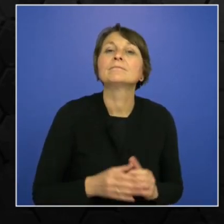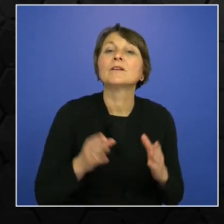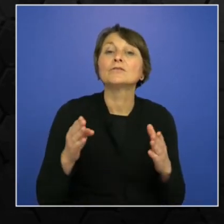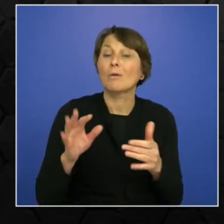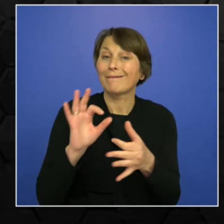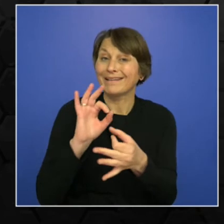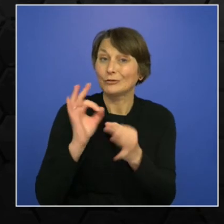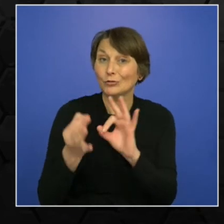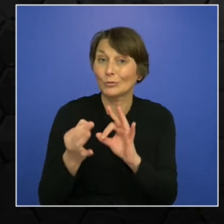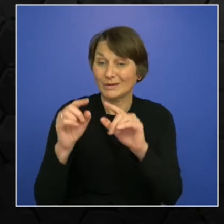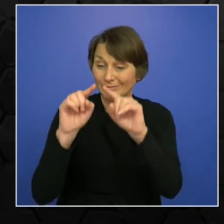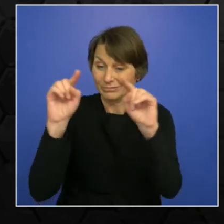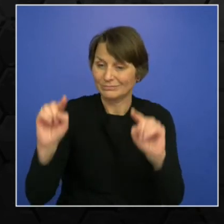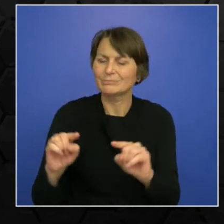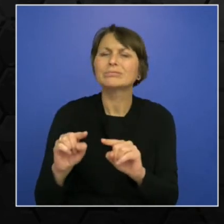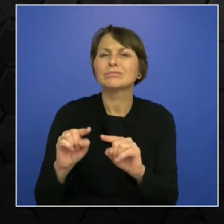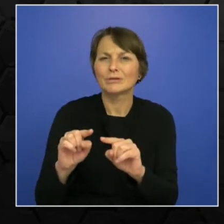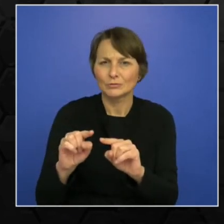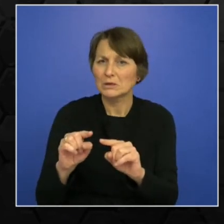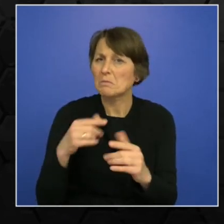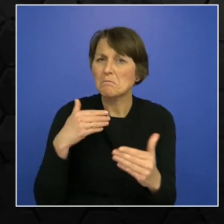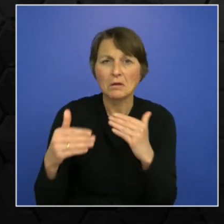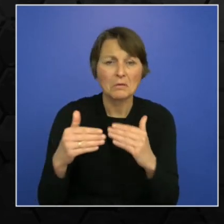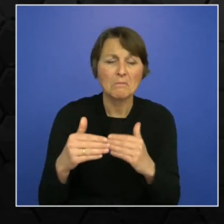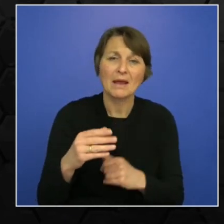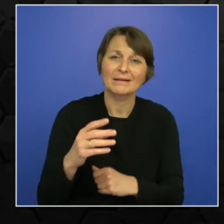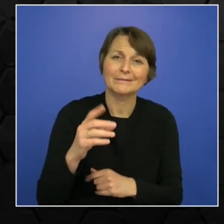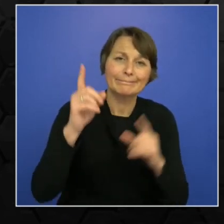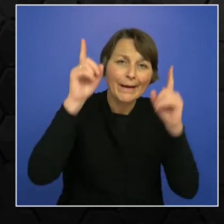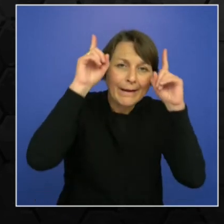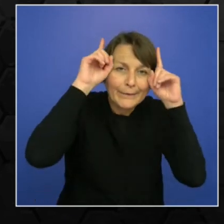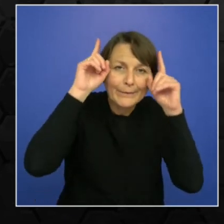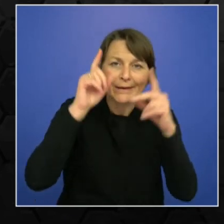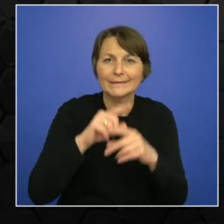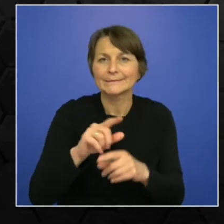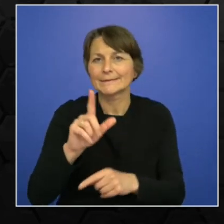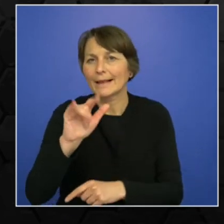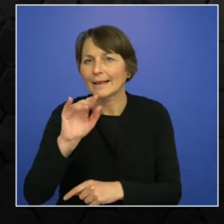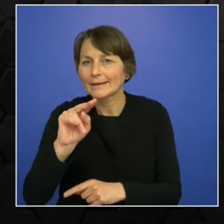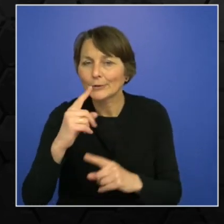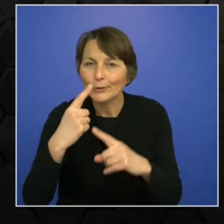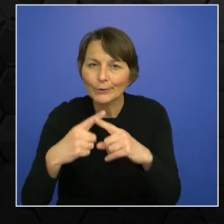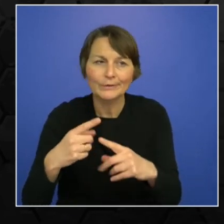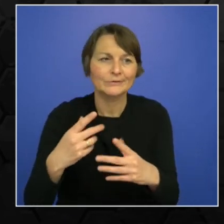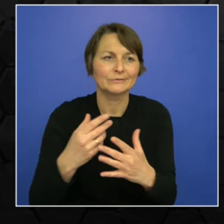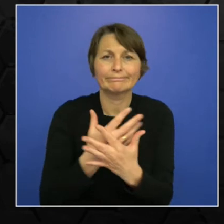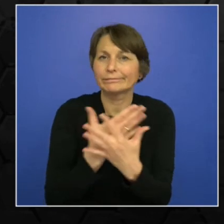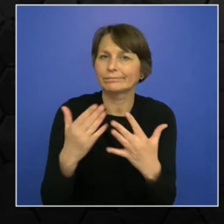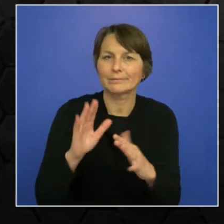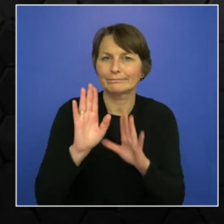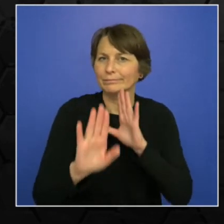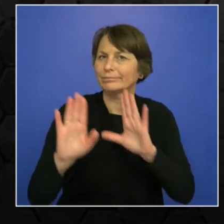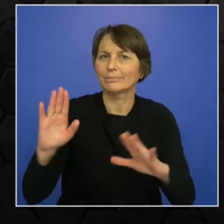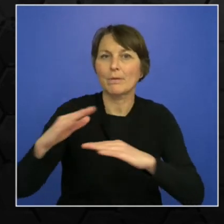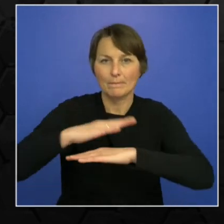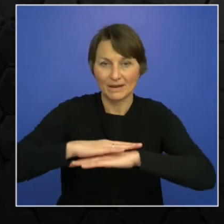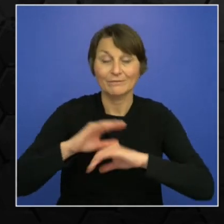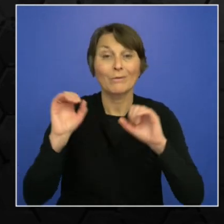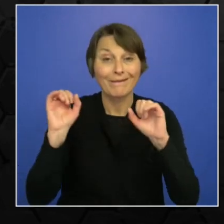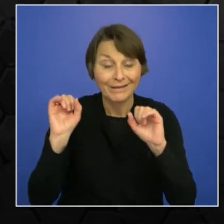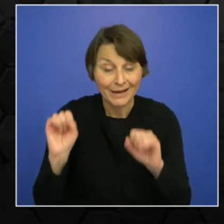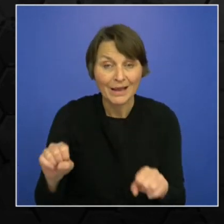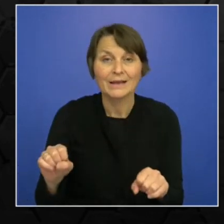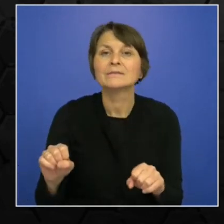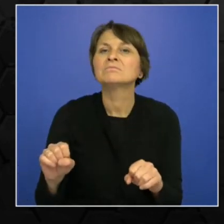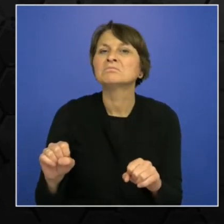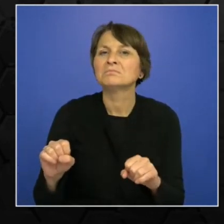on Android, iOS, embedded Linux, whatever for that matter, it is able to